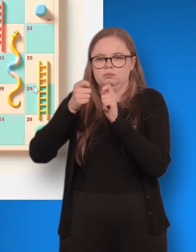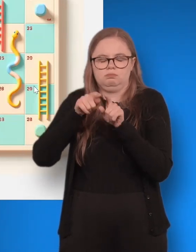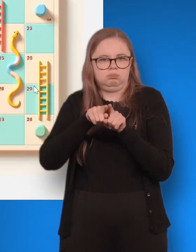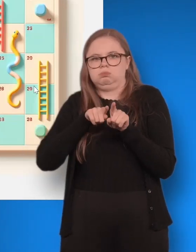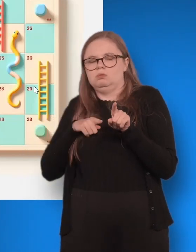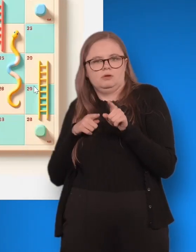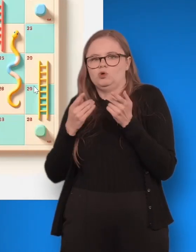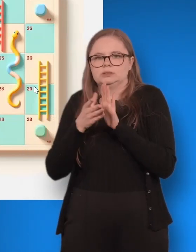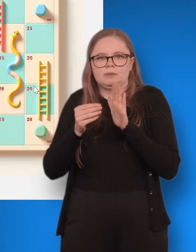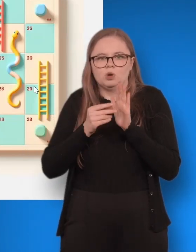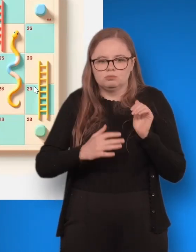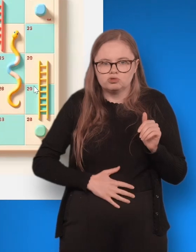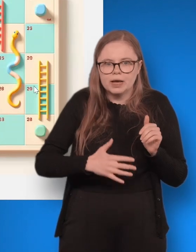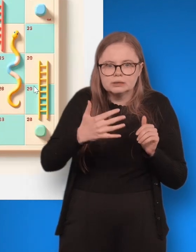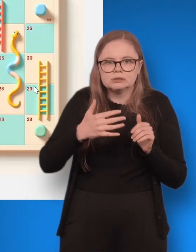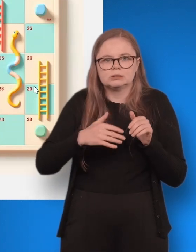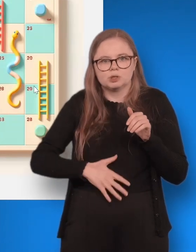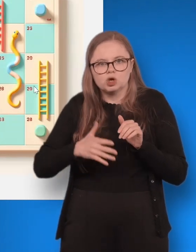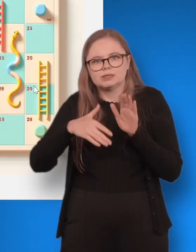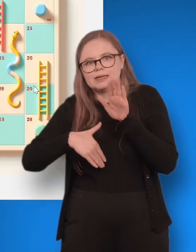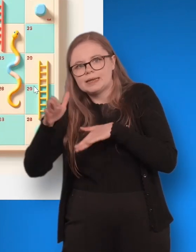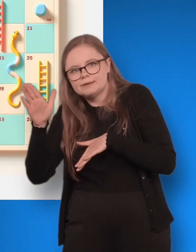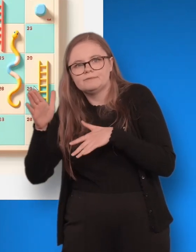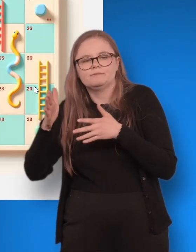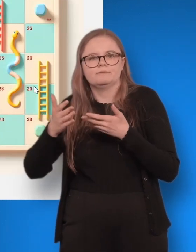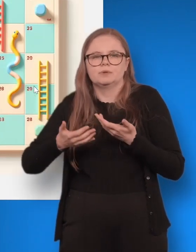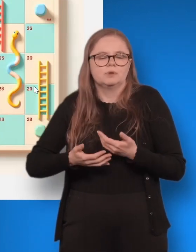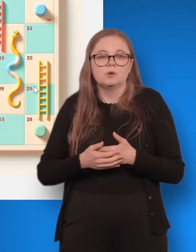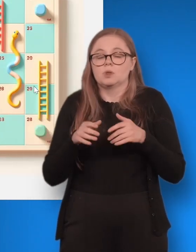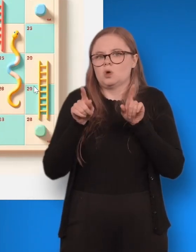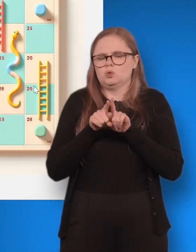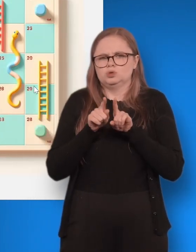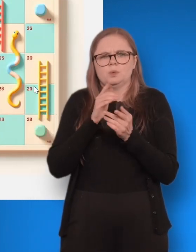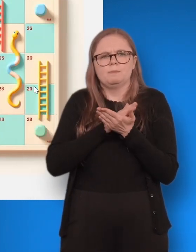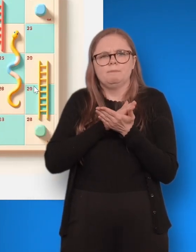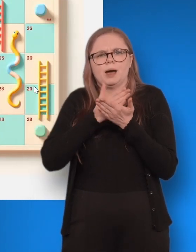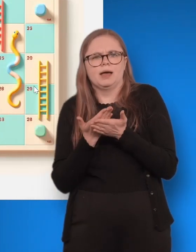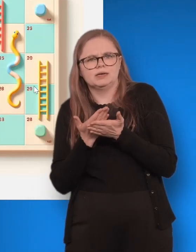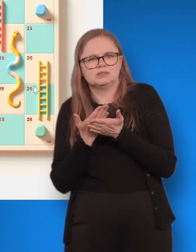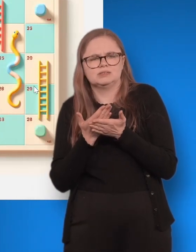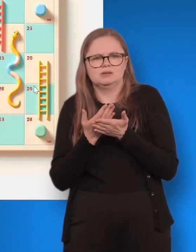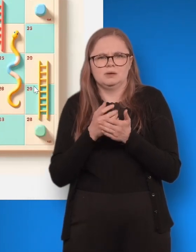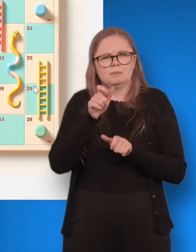getting pregnant, going on maternity leave, and also the bias in hiring or